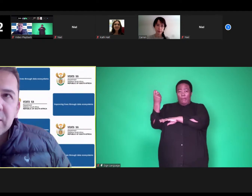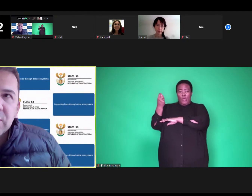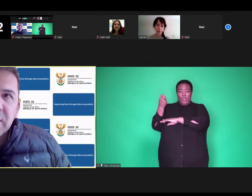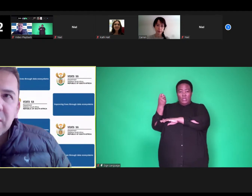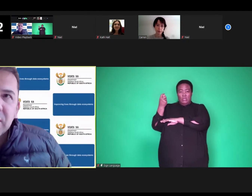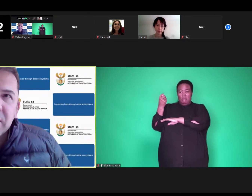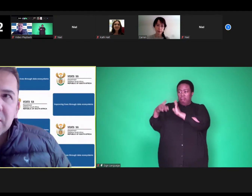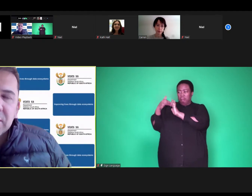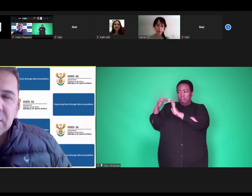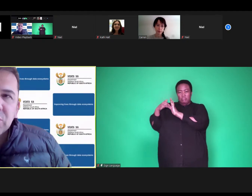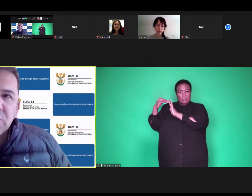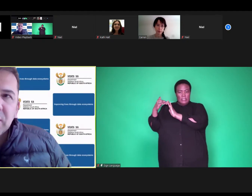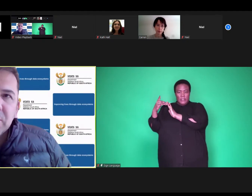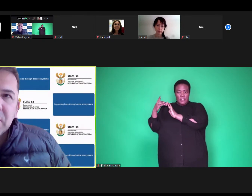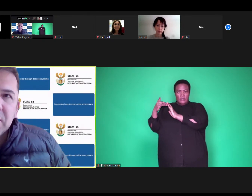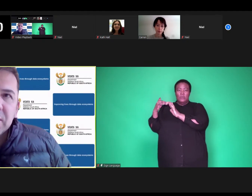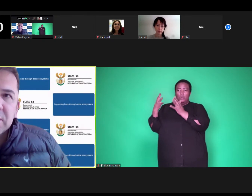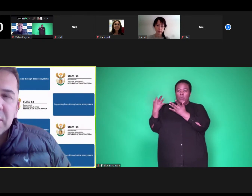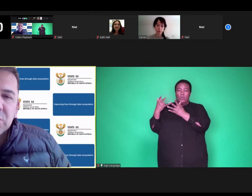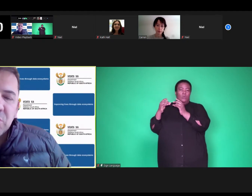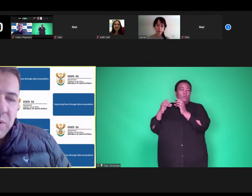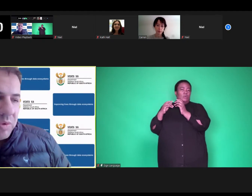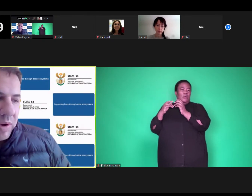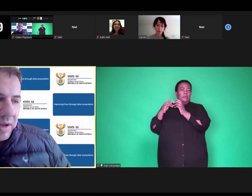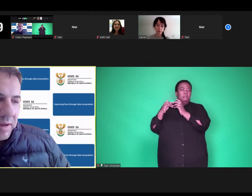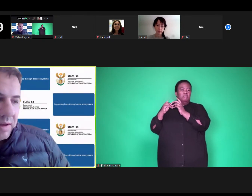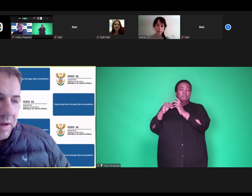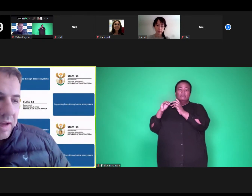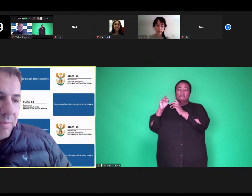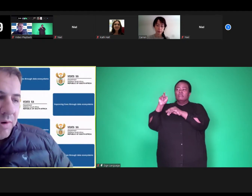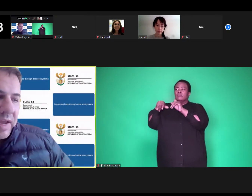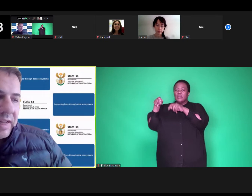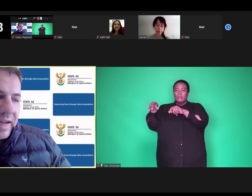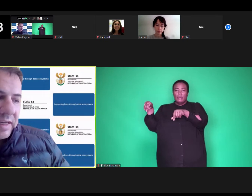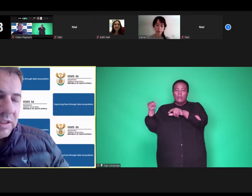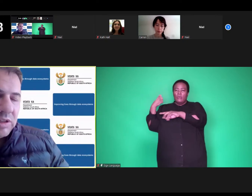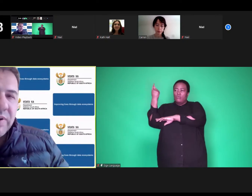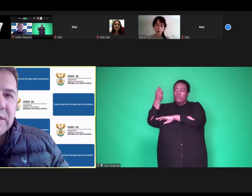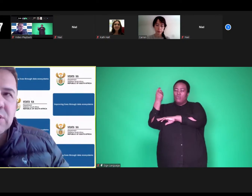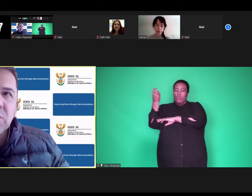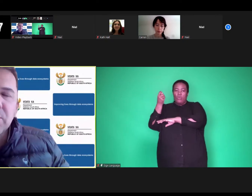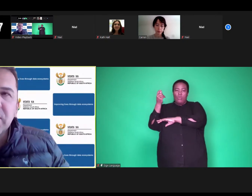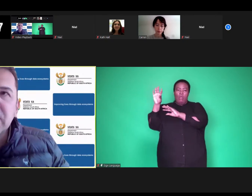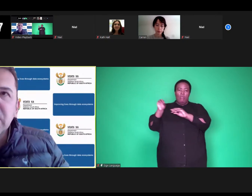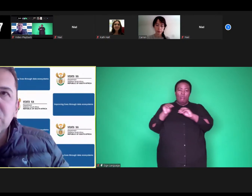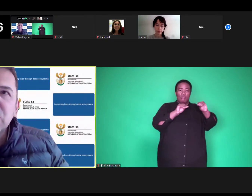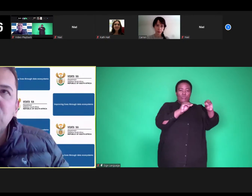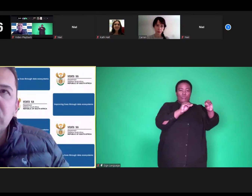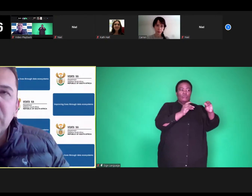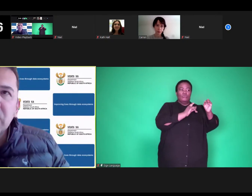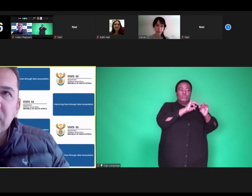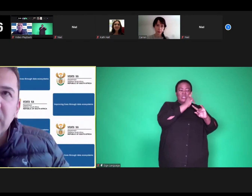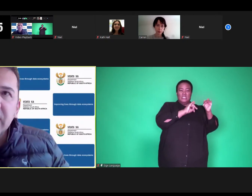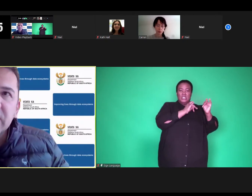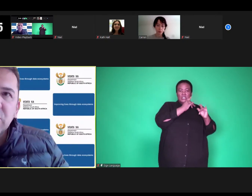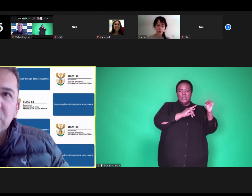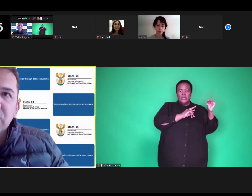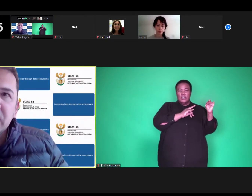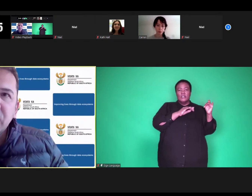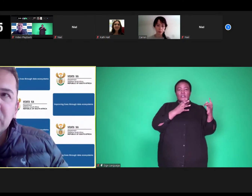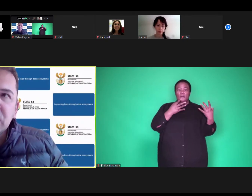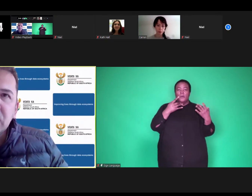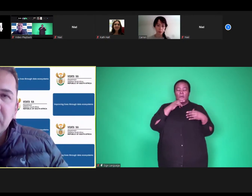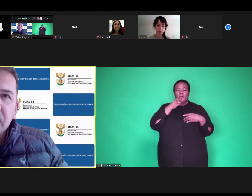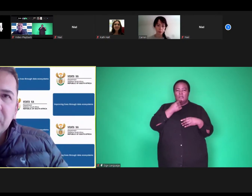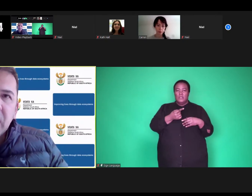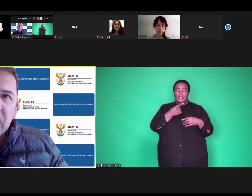when planning this together that this should really be the session where we bring in and interface urbanization with something like